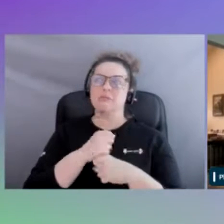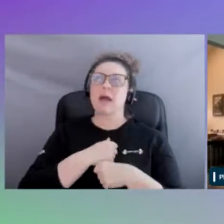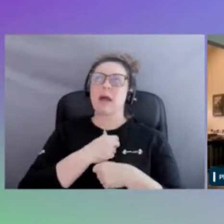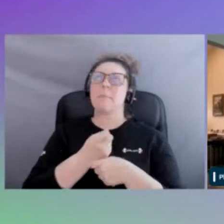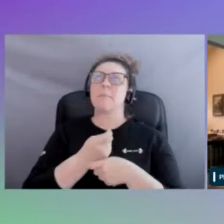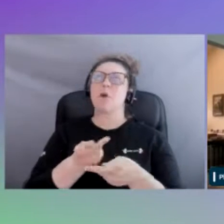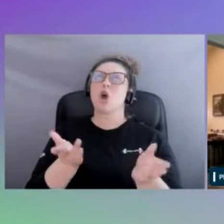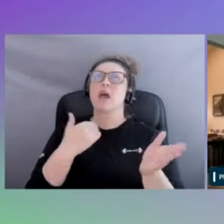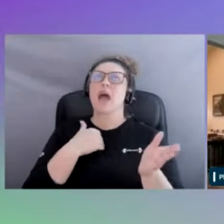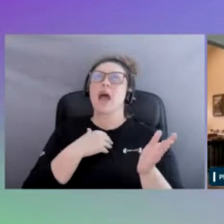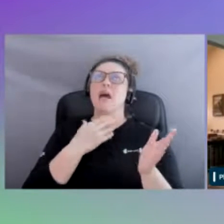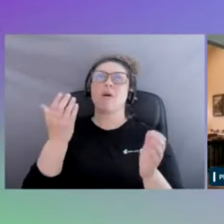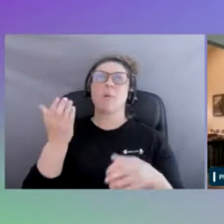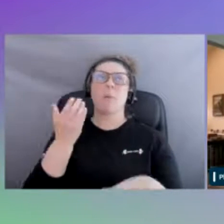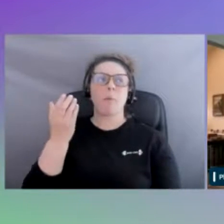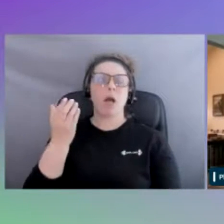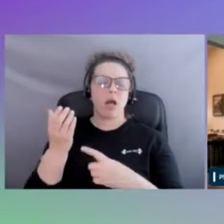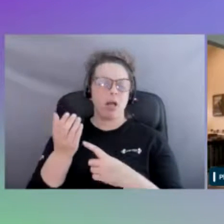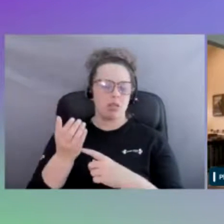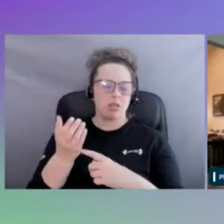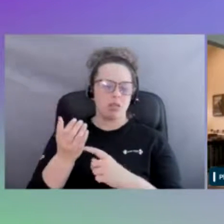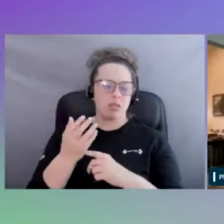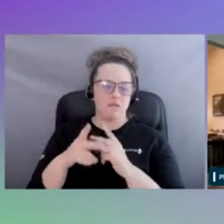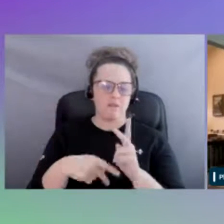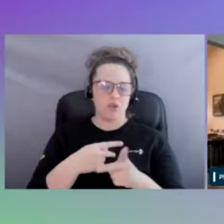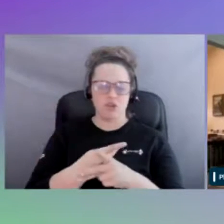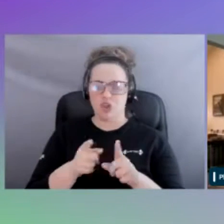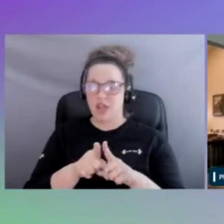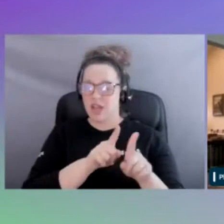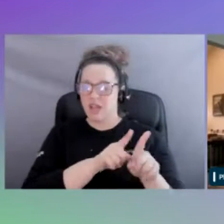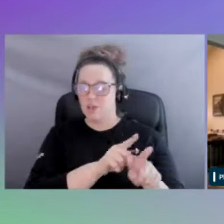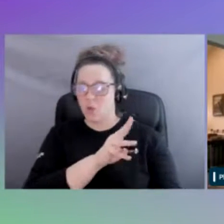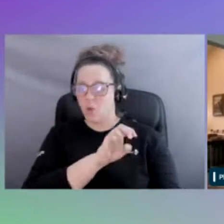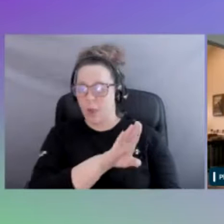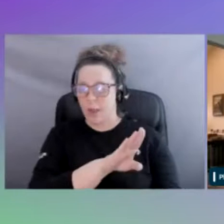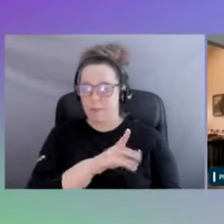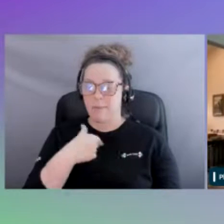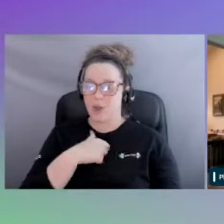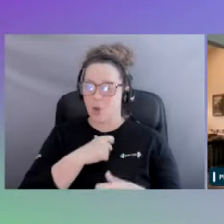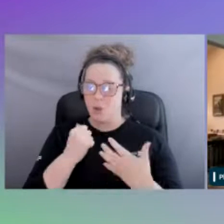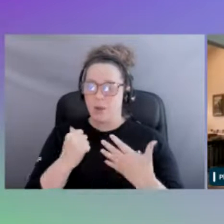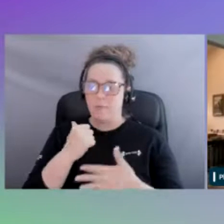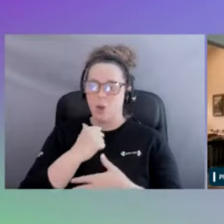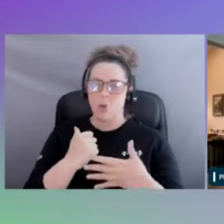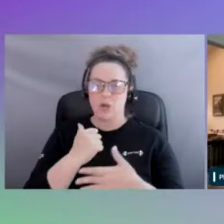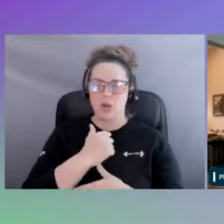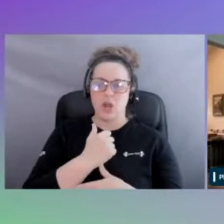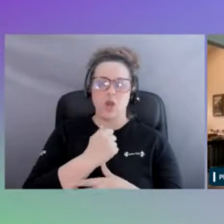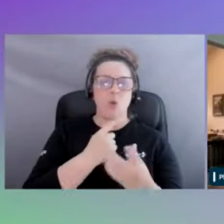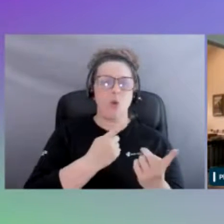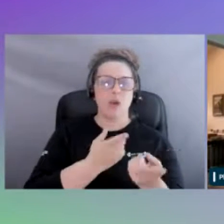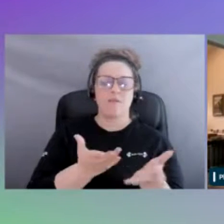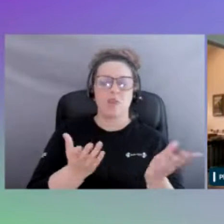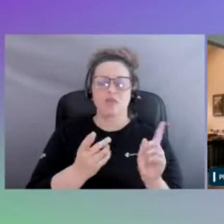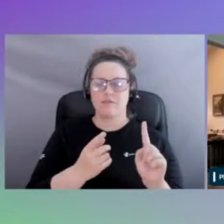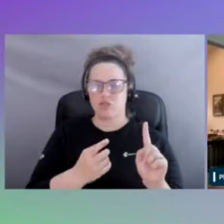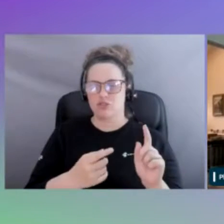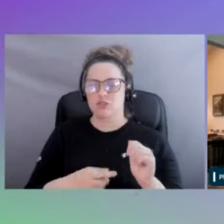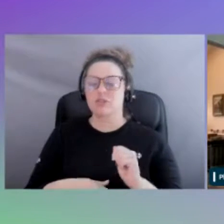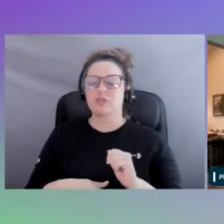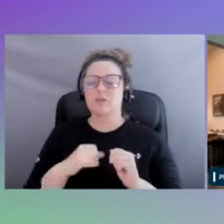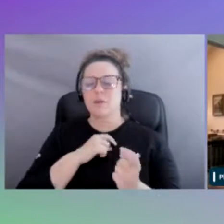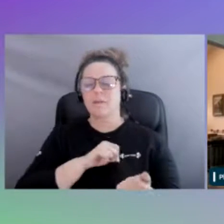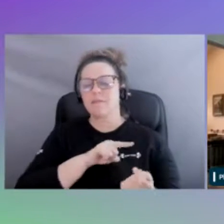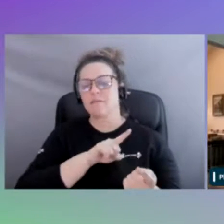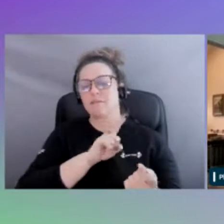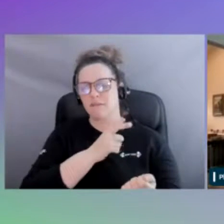a mobile version as well as a web version? Could we prioritize one of those first? Could we first address